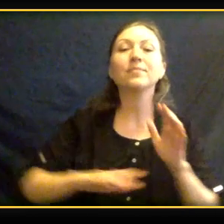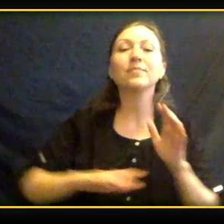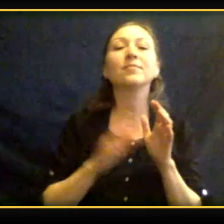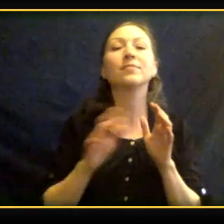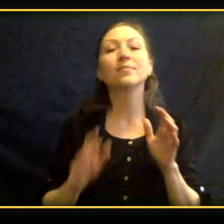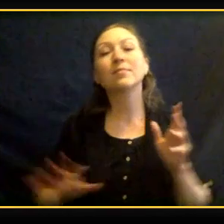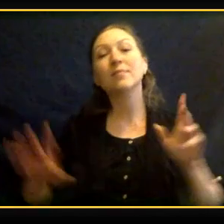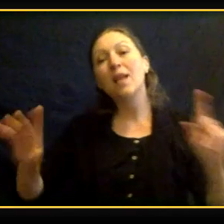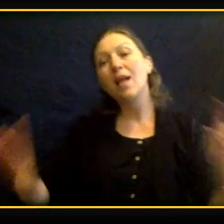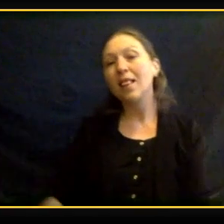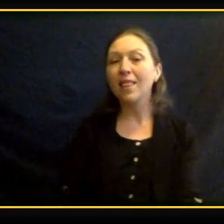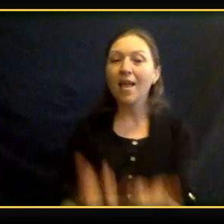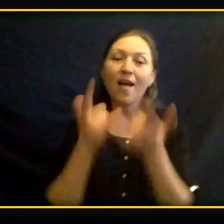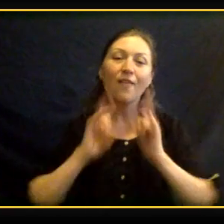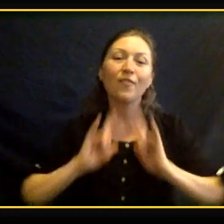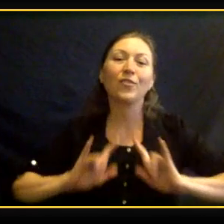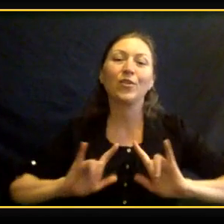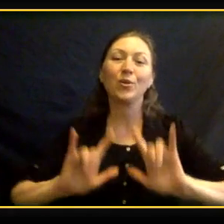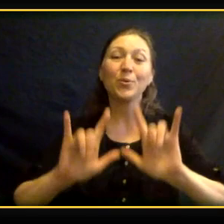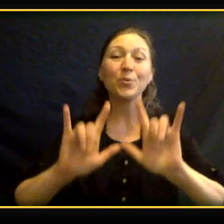And I love you.